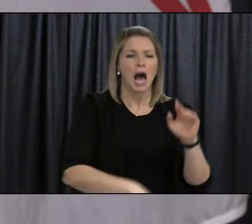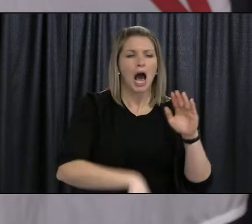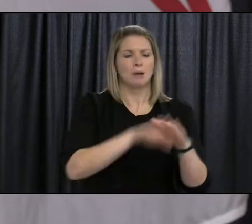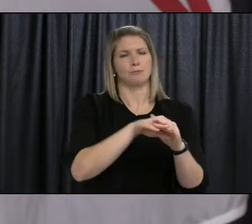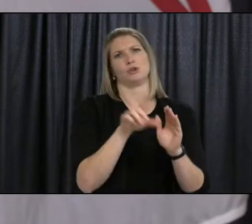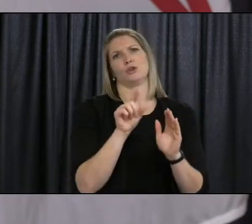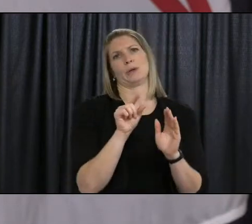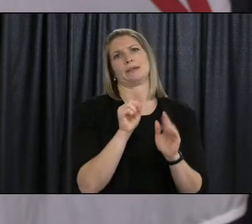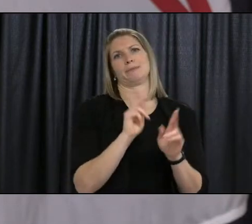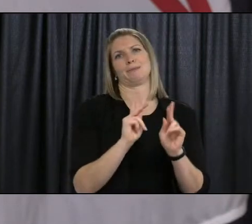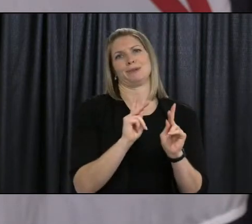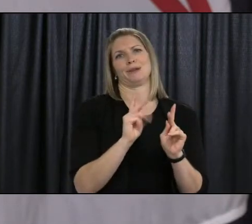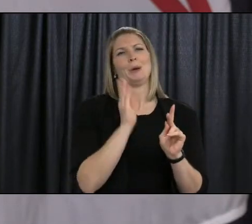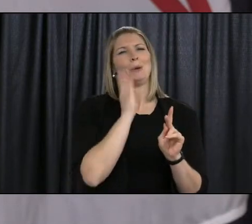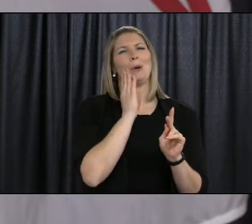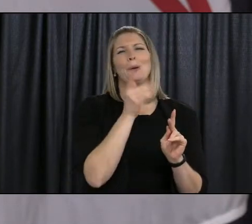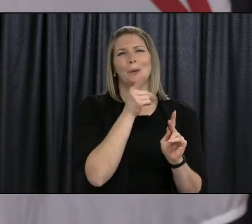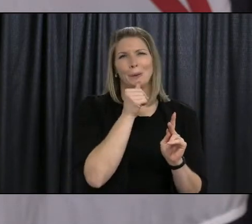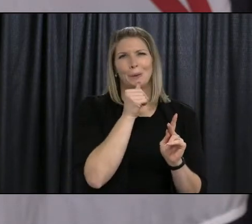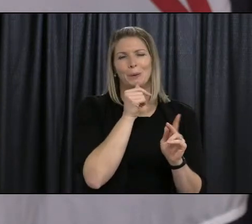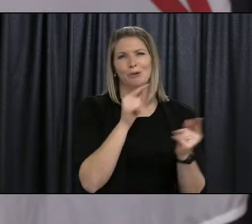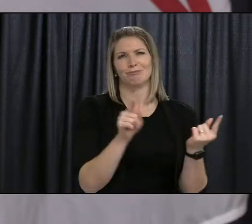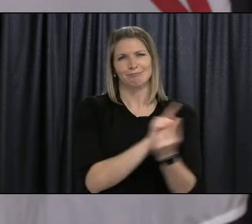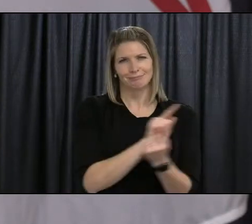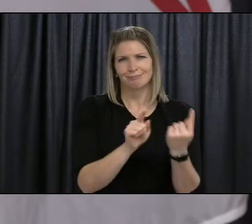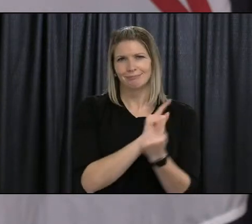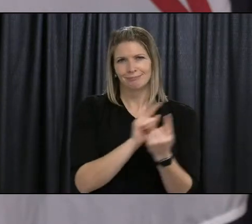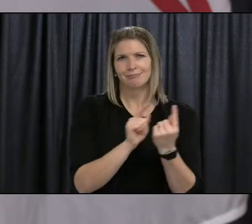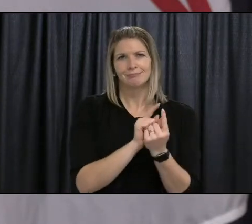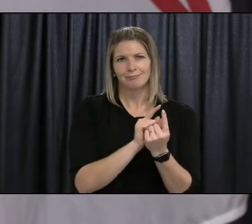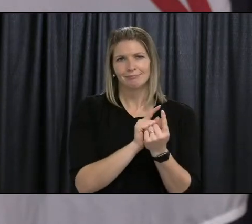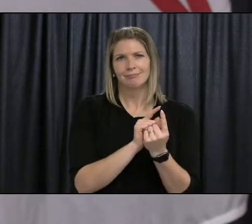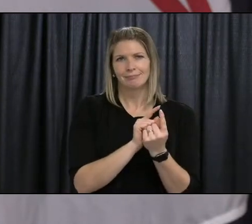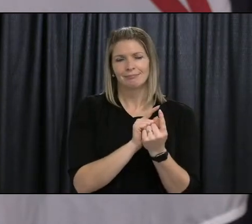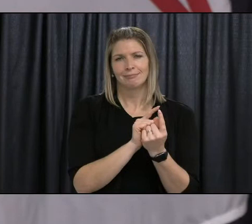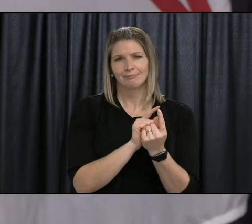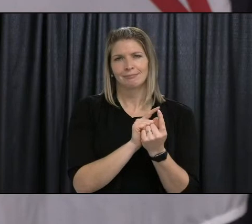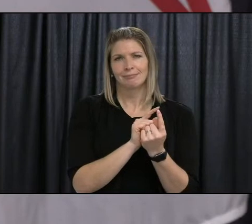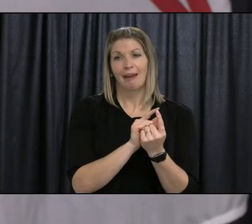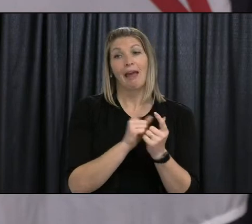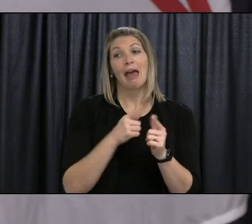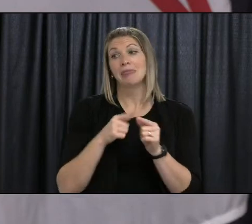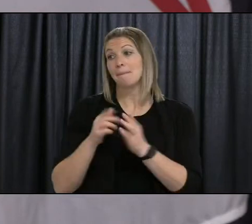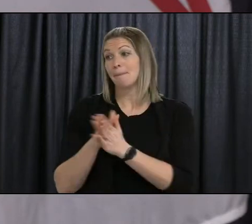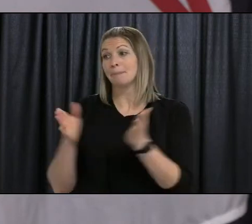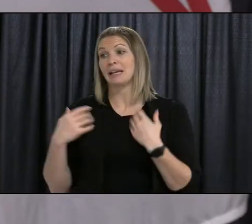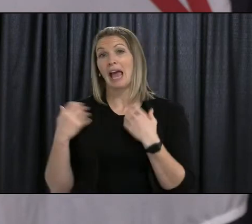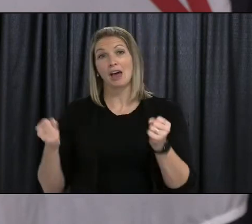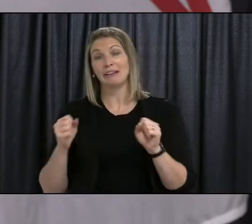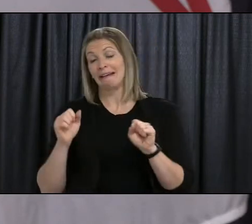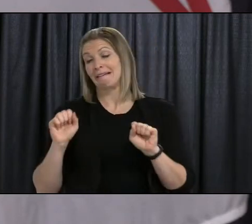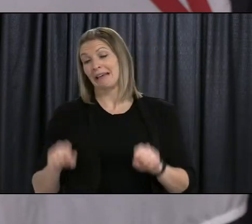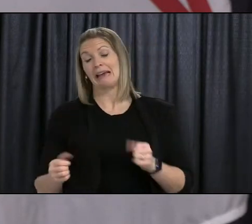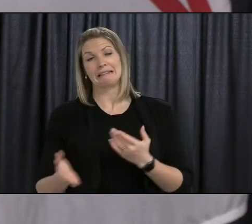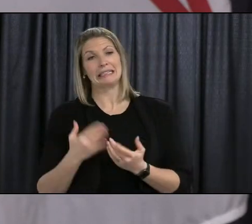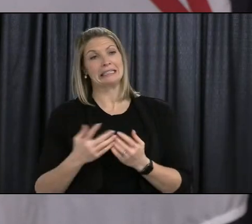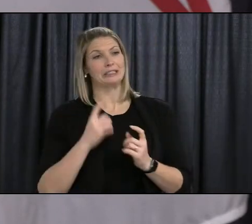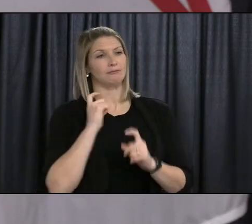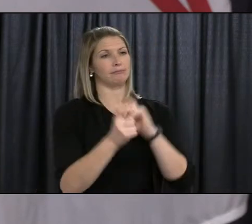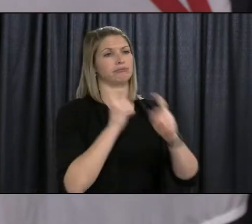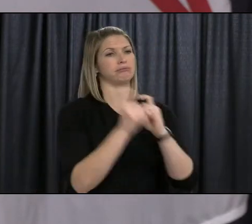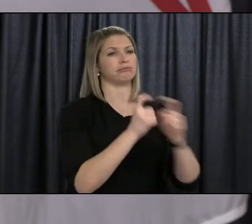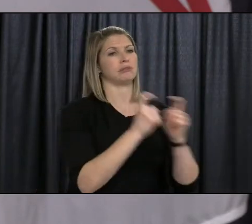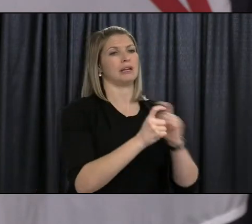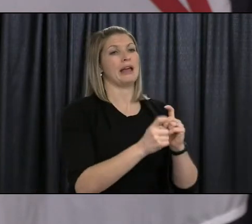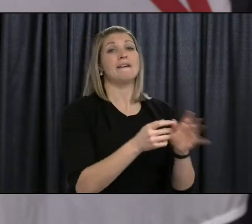easily identify who those close contacts would be, and we can do, public health can do contact